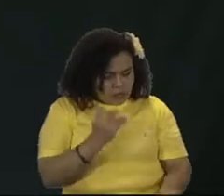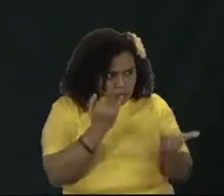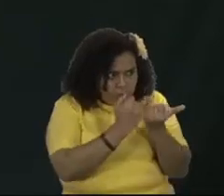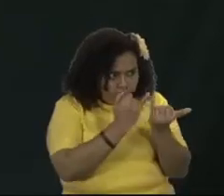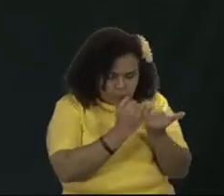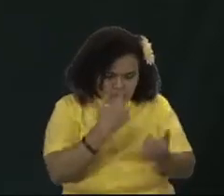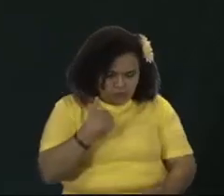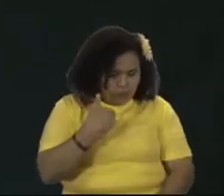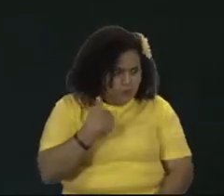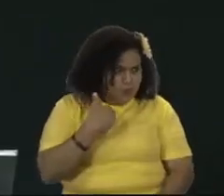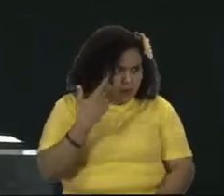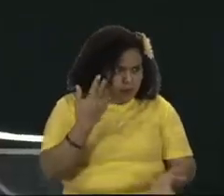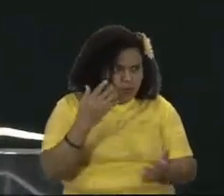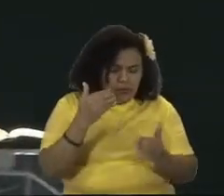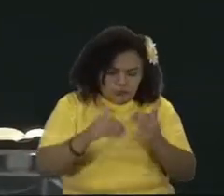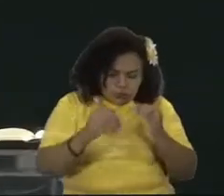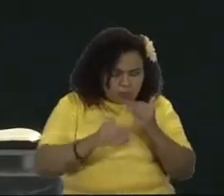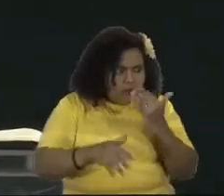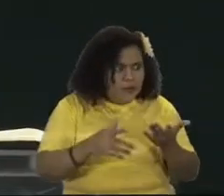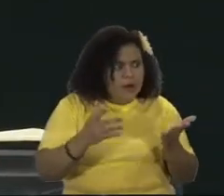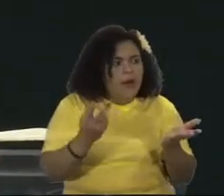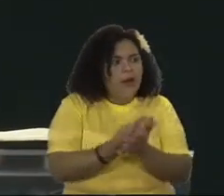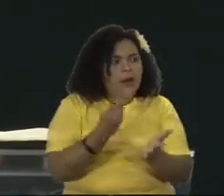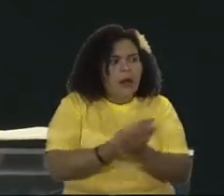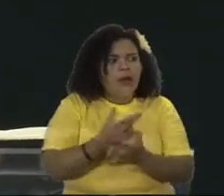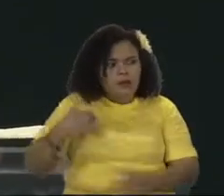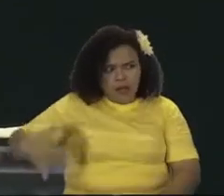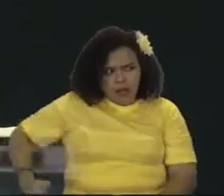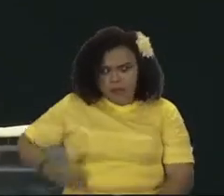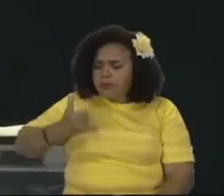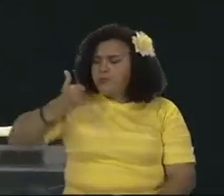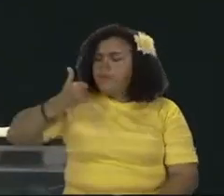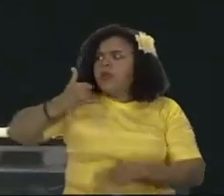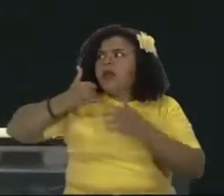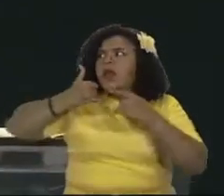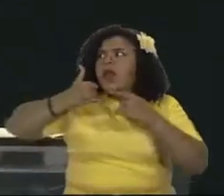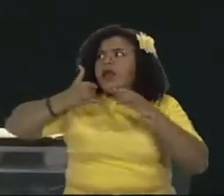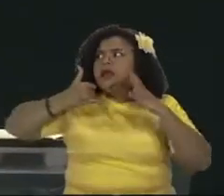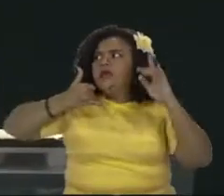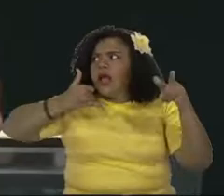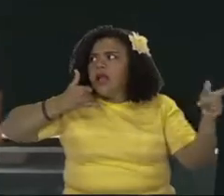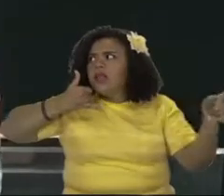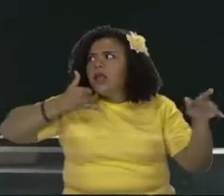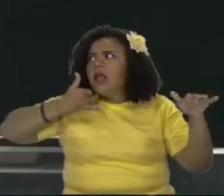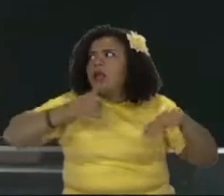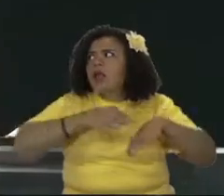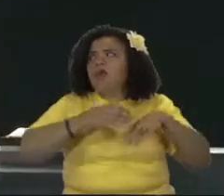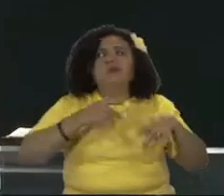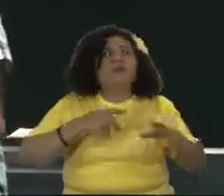him. There he is. Look at it. He wants to talk to you. No.